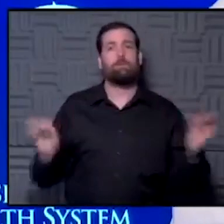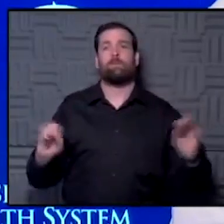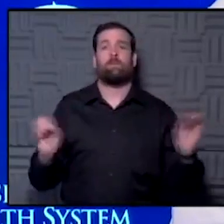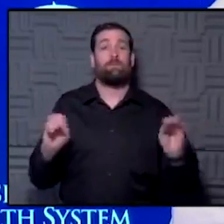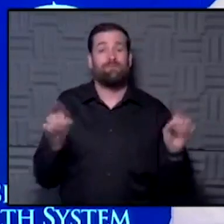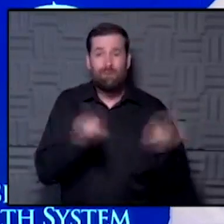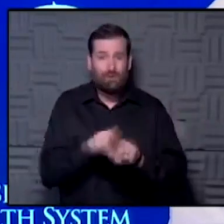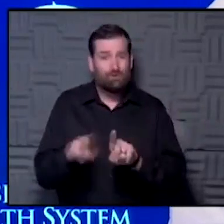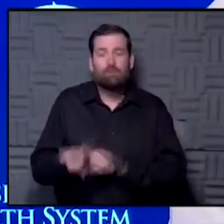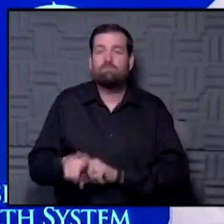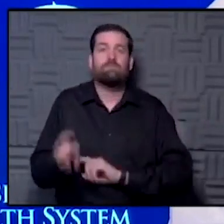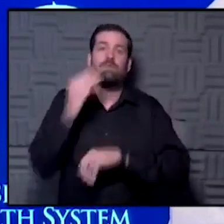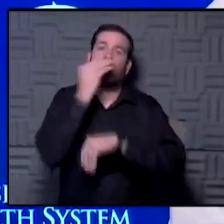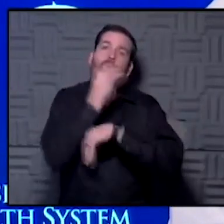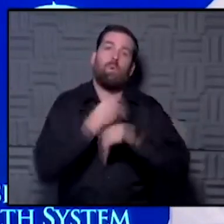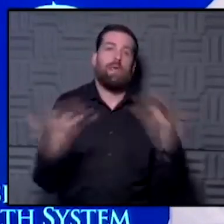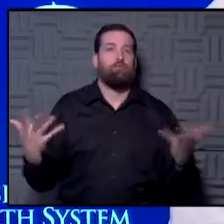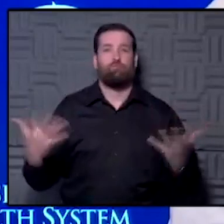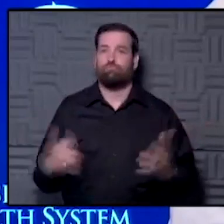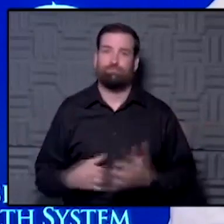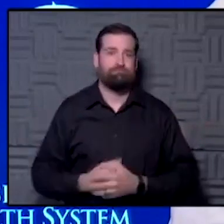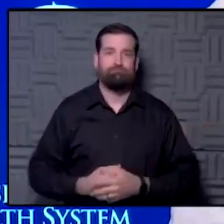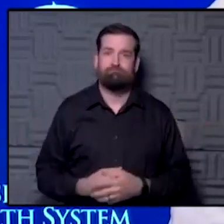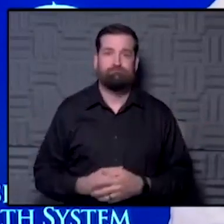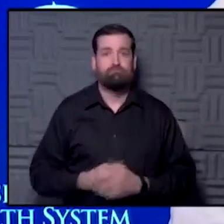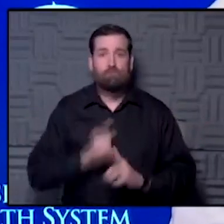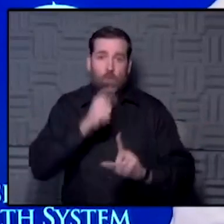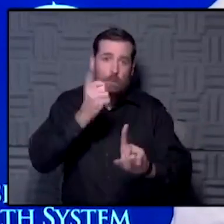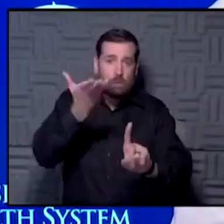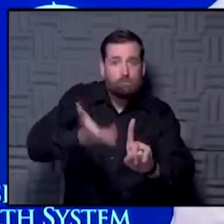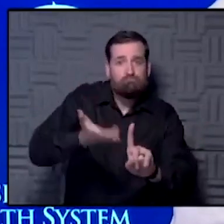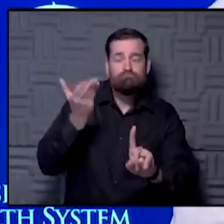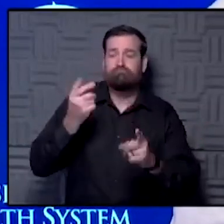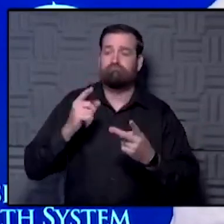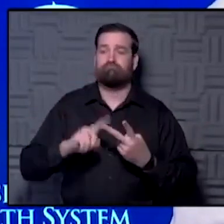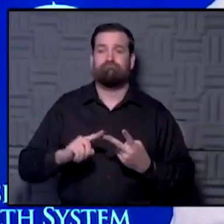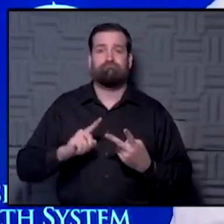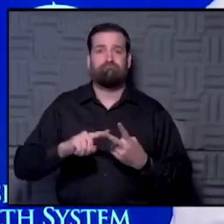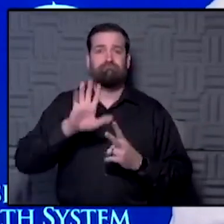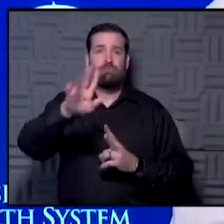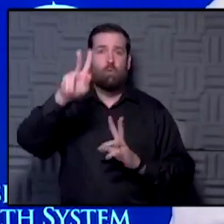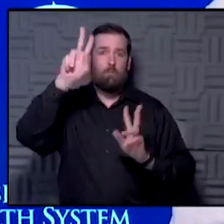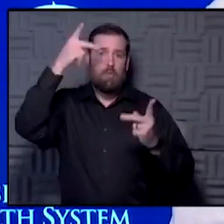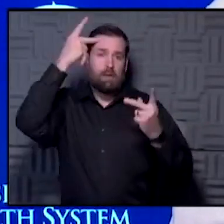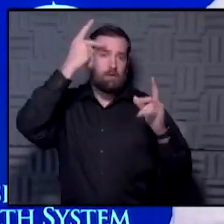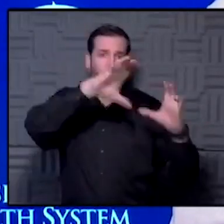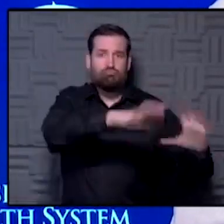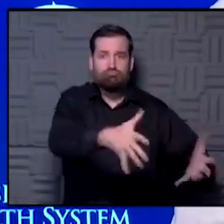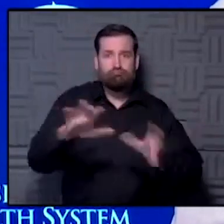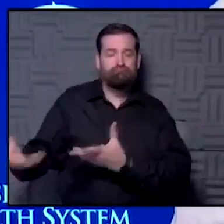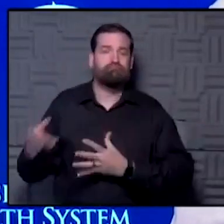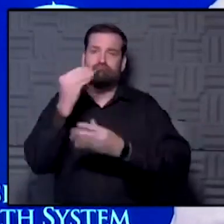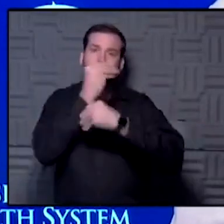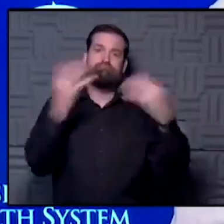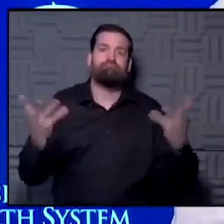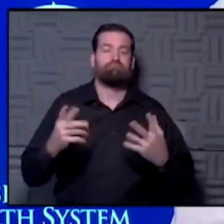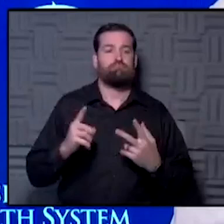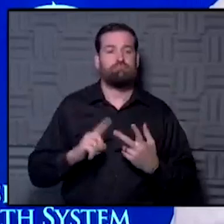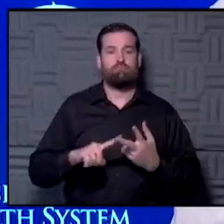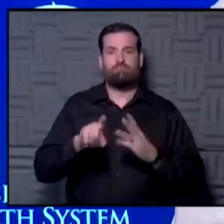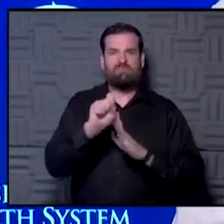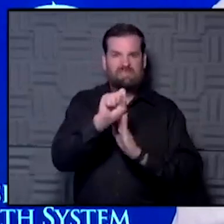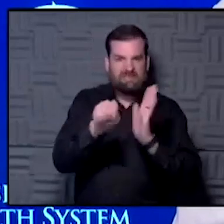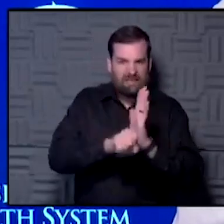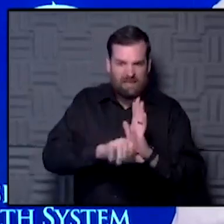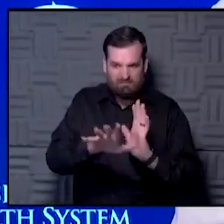also doesn't care. It doesn't care who you are. It doesn't care what political party you're in. It doesn't care about state